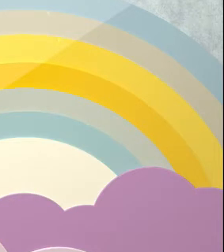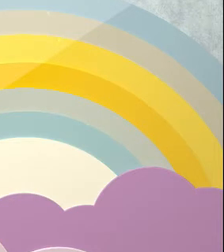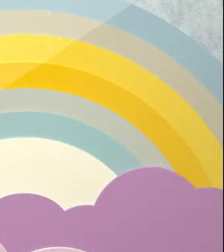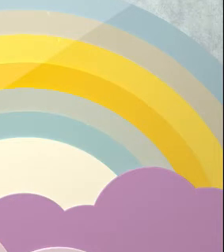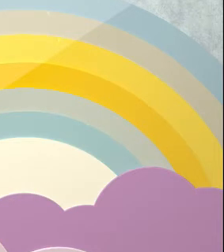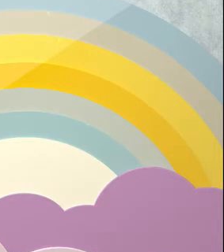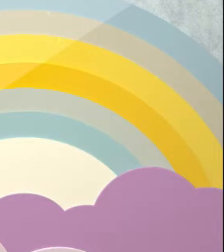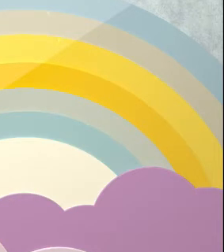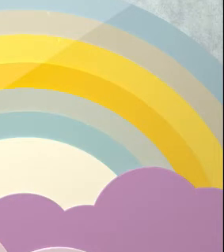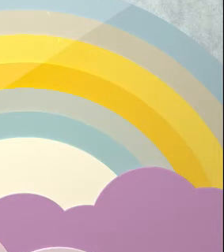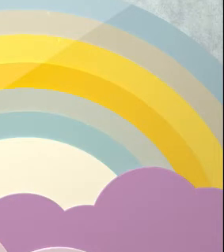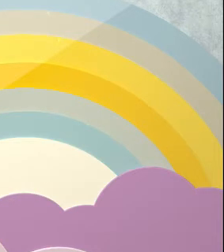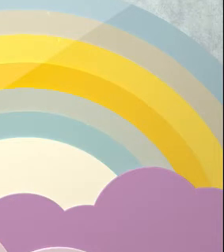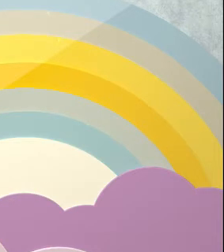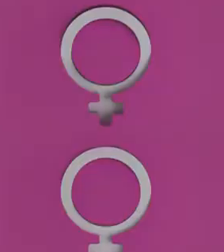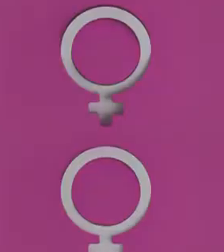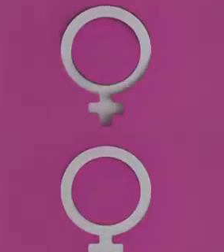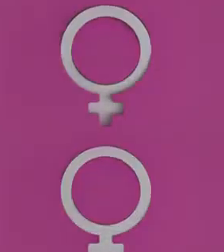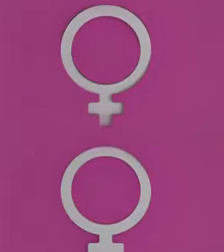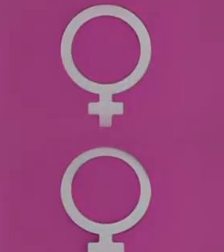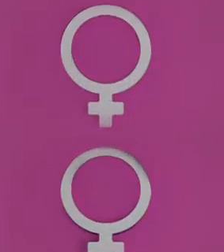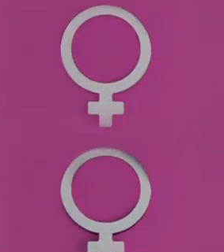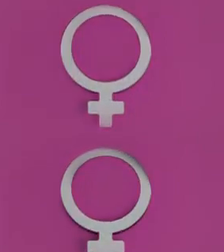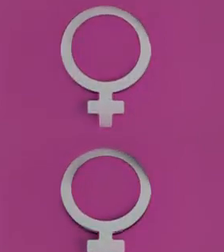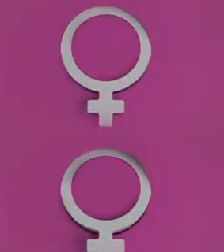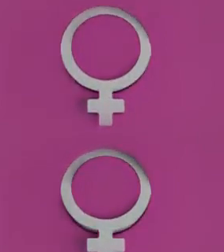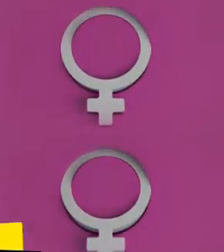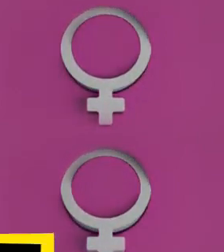whose future? your future.